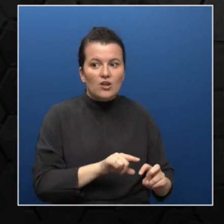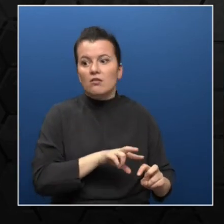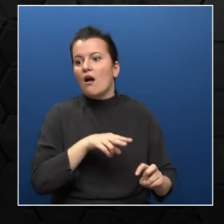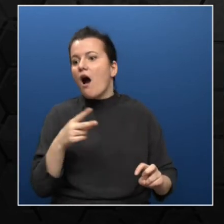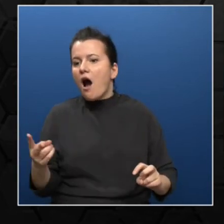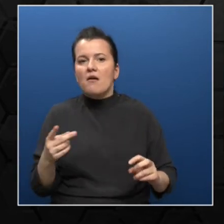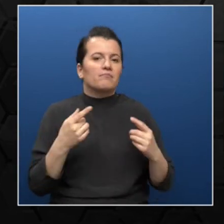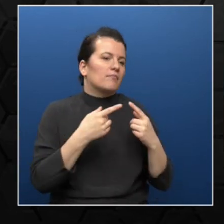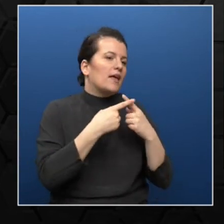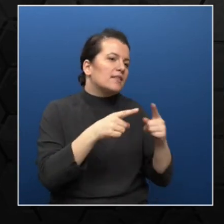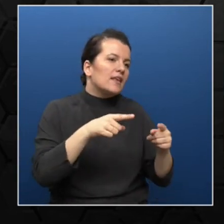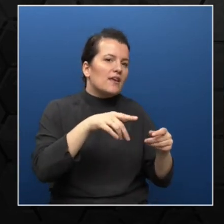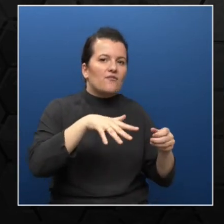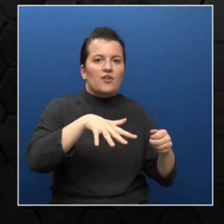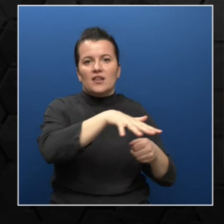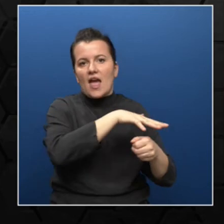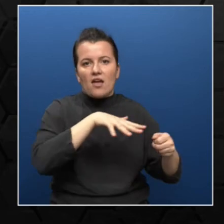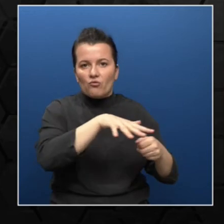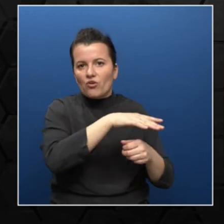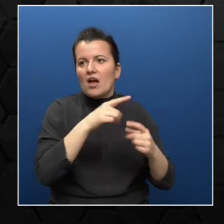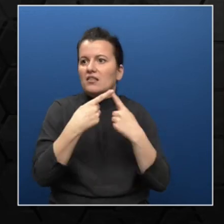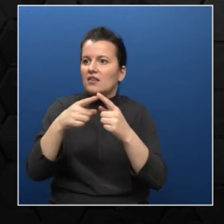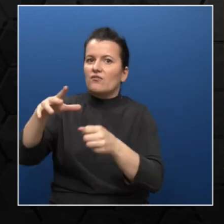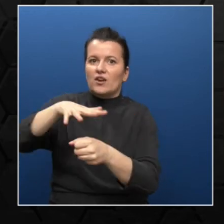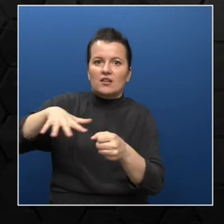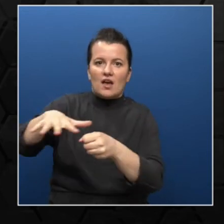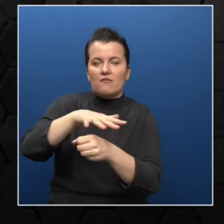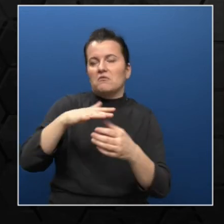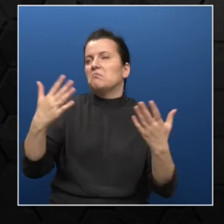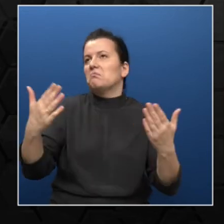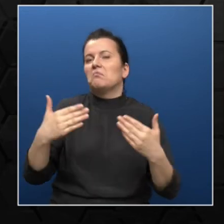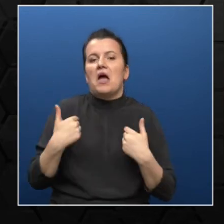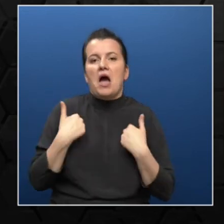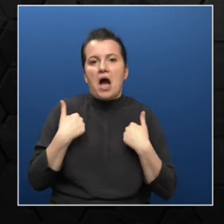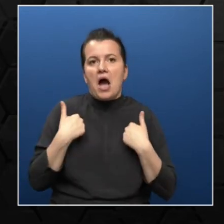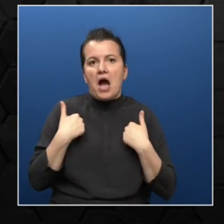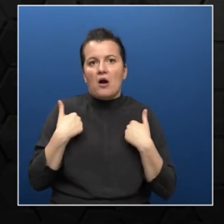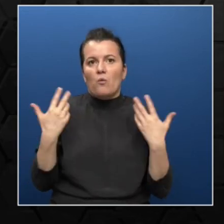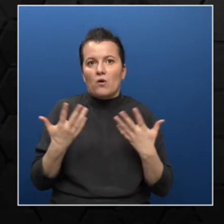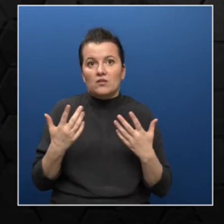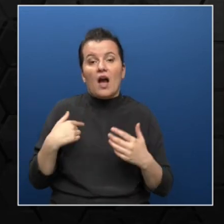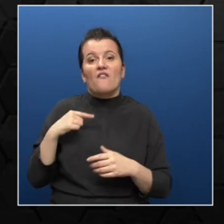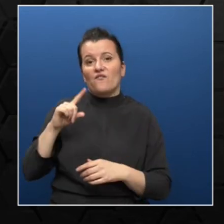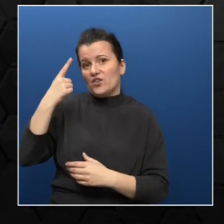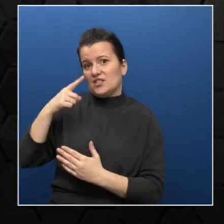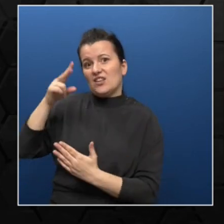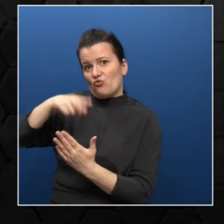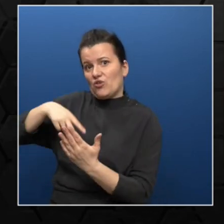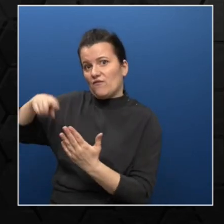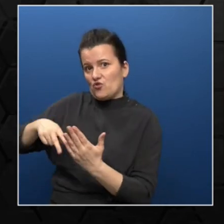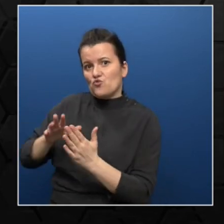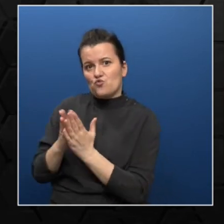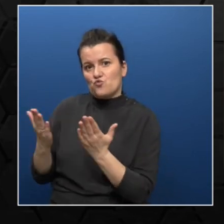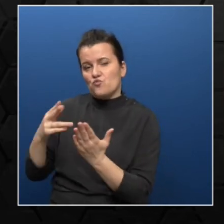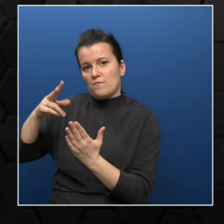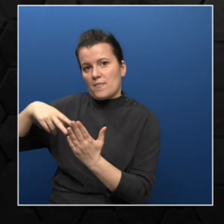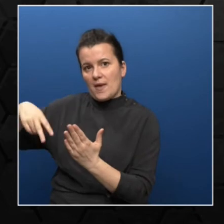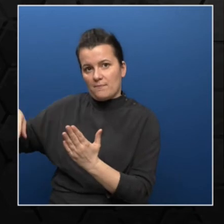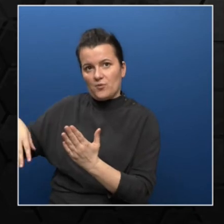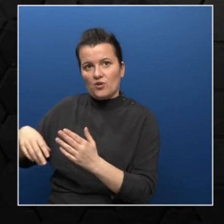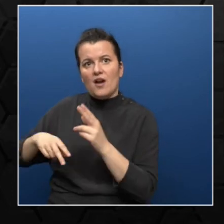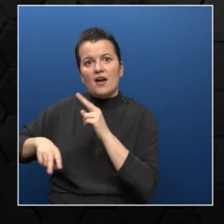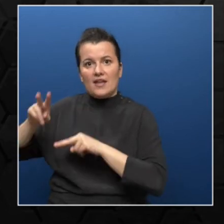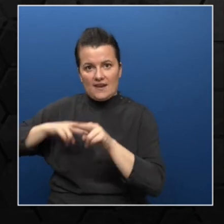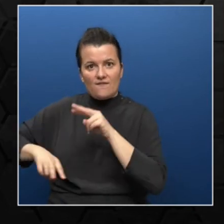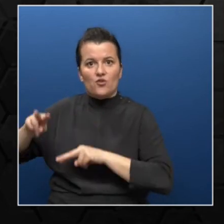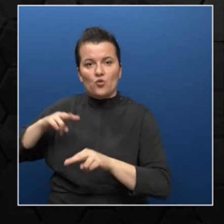fields or different domain. For example, when I was exploring the field, I started with a review paper. The initial paper did take, even though it was review, it